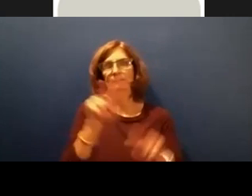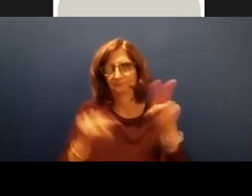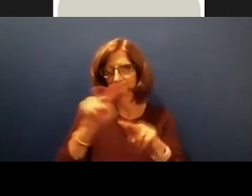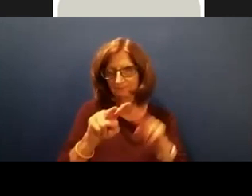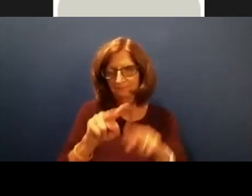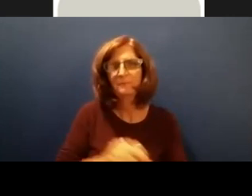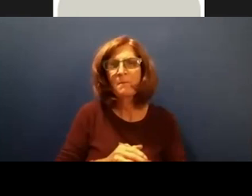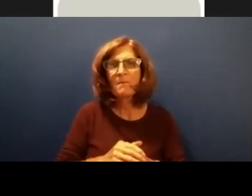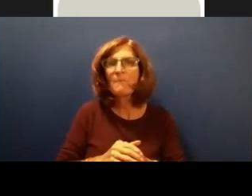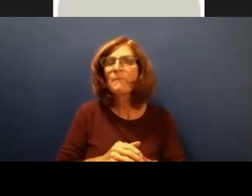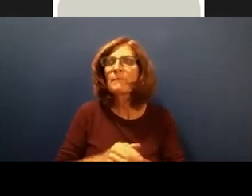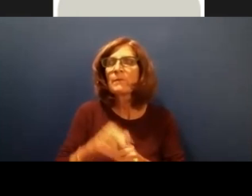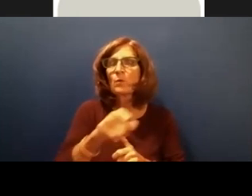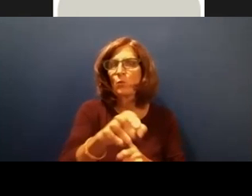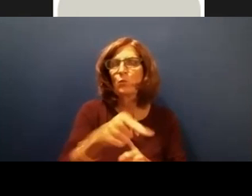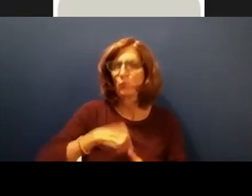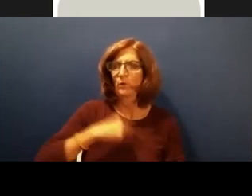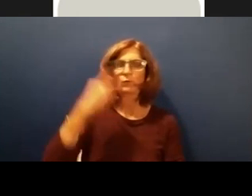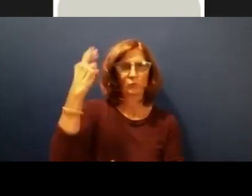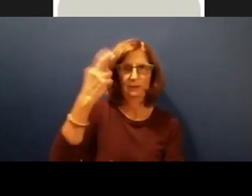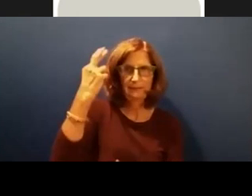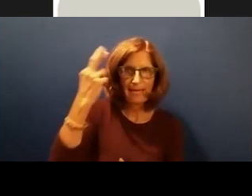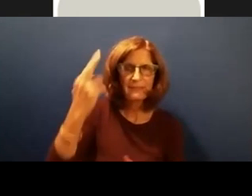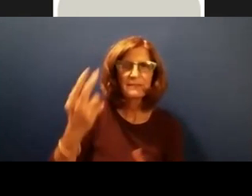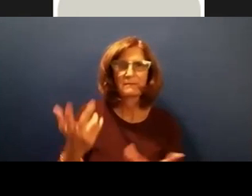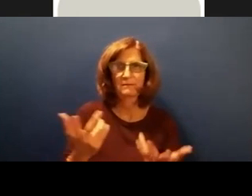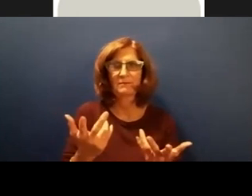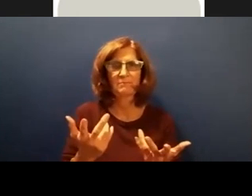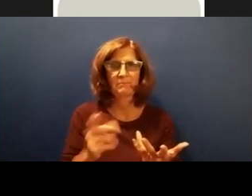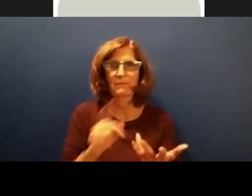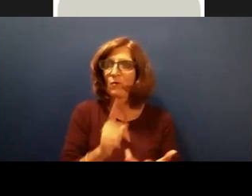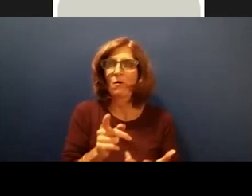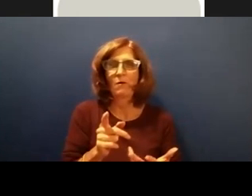acknowledging certainly that there are, significant and meaningful